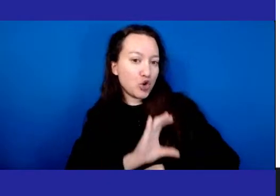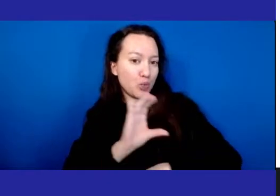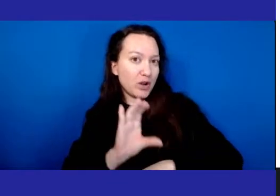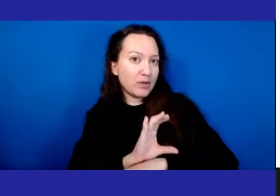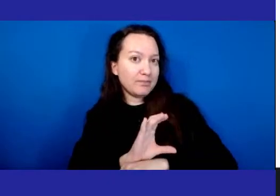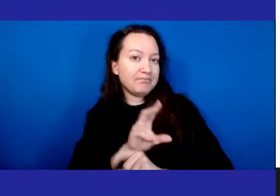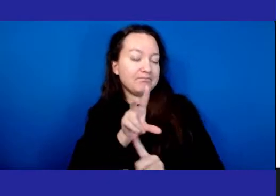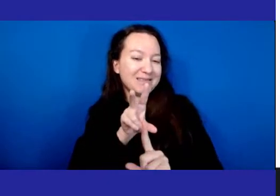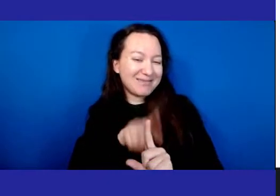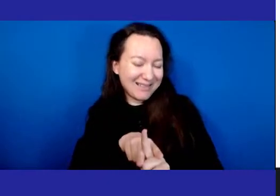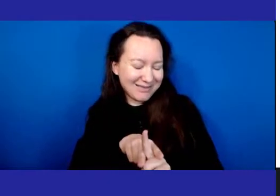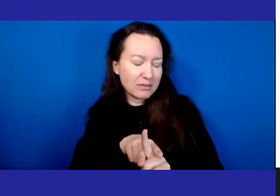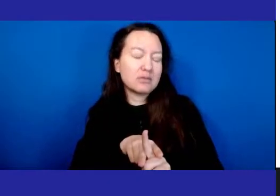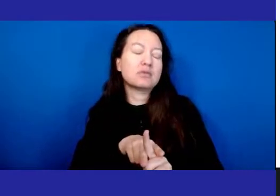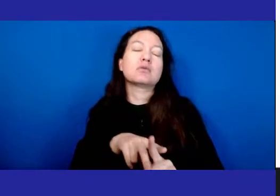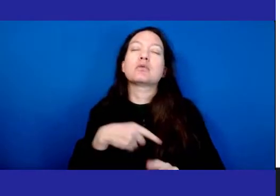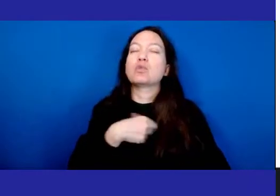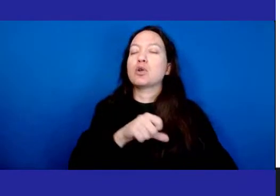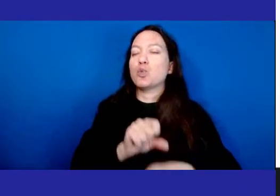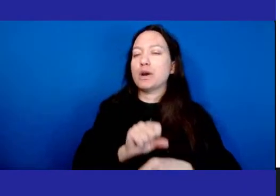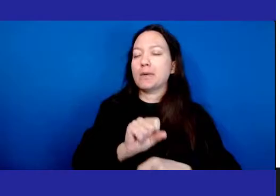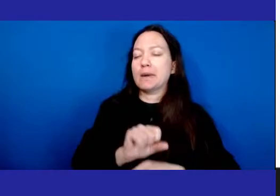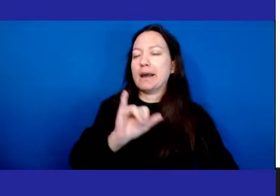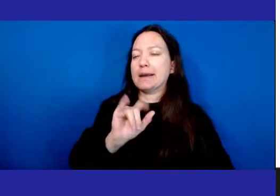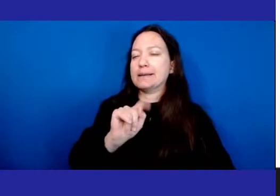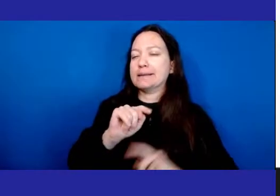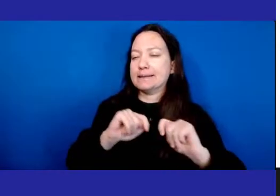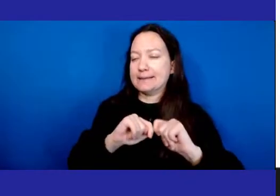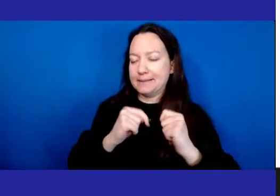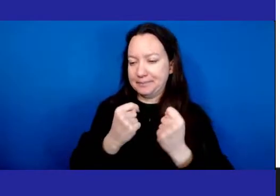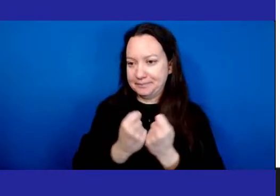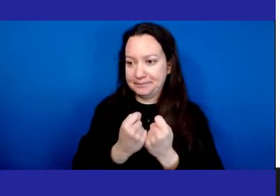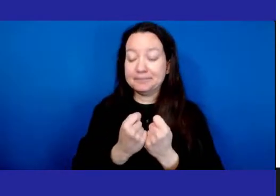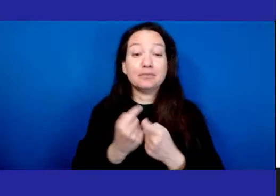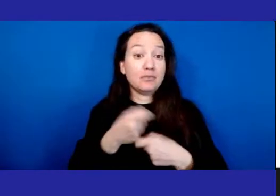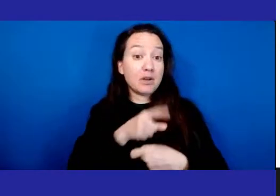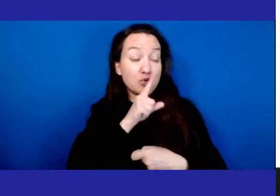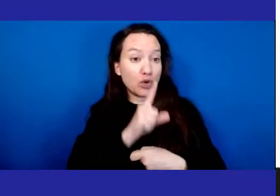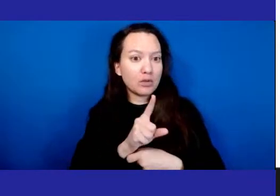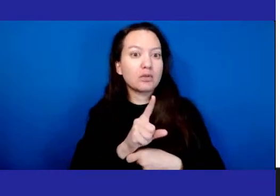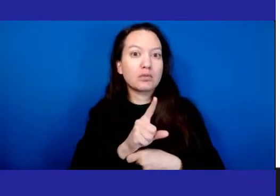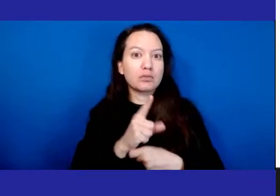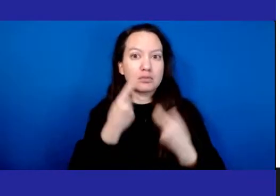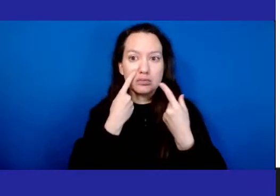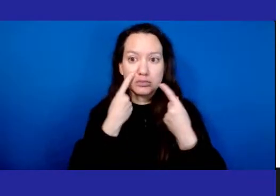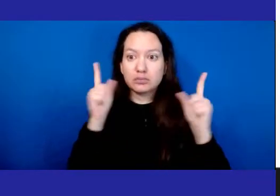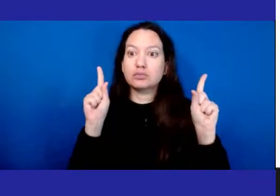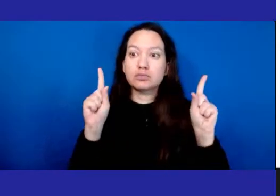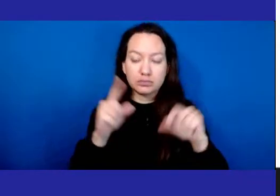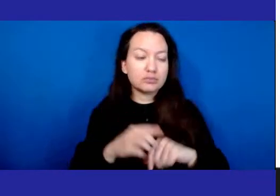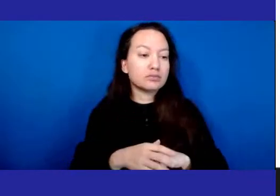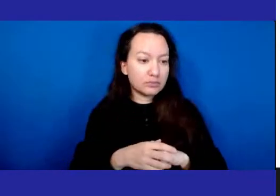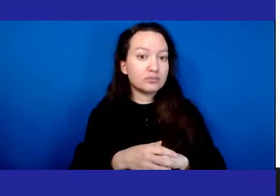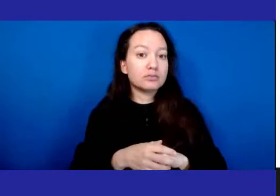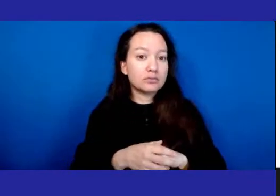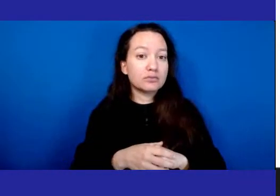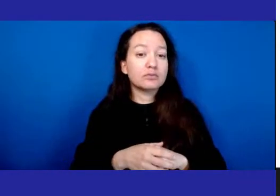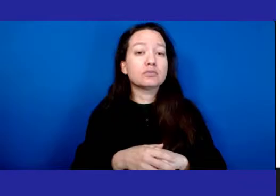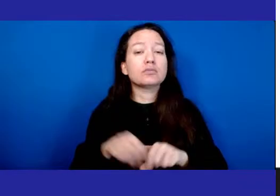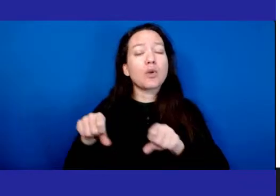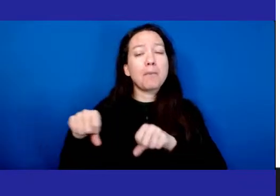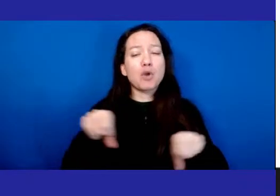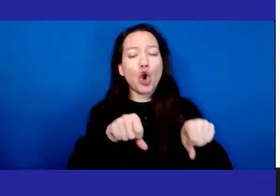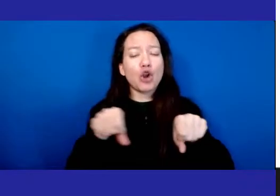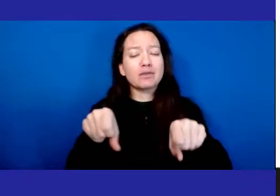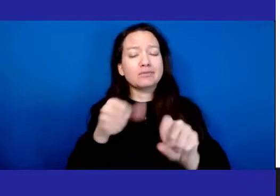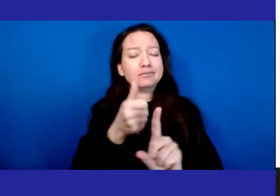to it. So we are working with our IT teams to ensure that that happens. So the mobile cart would not